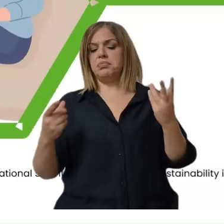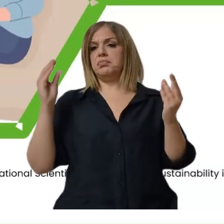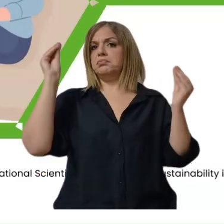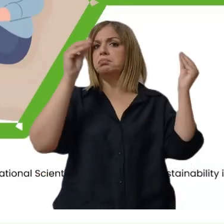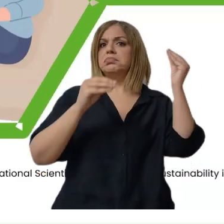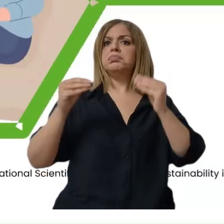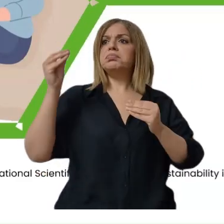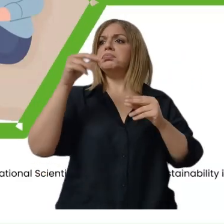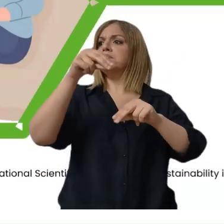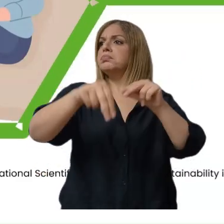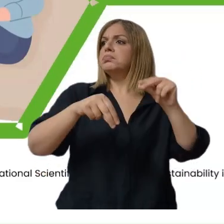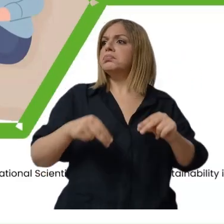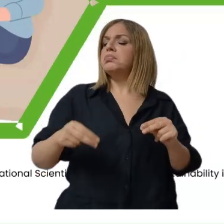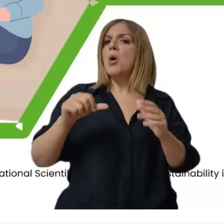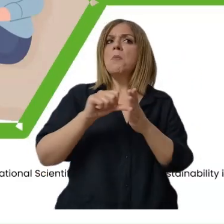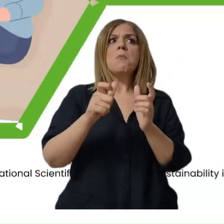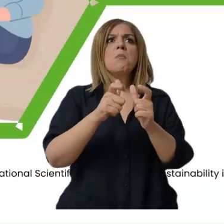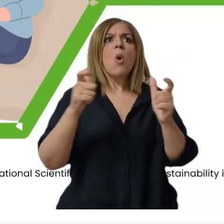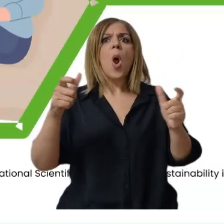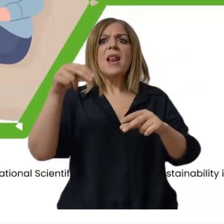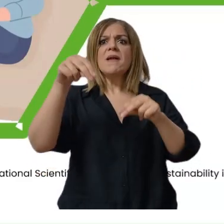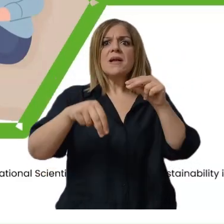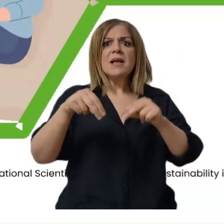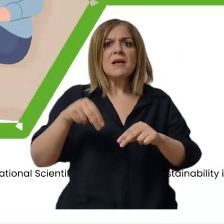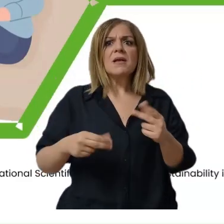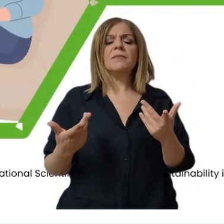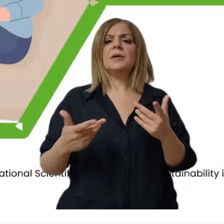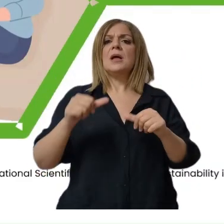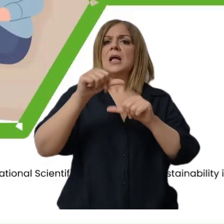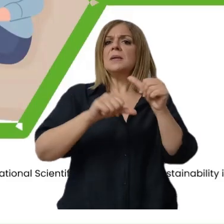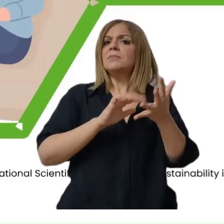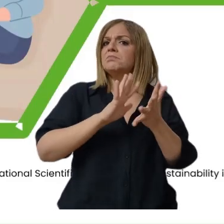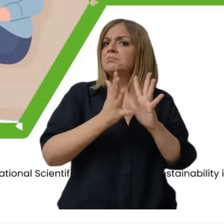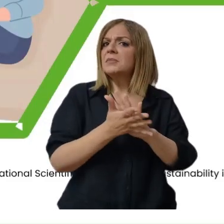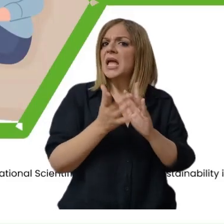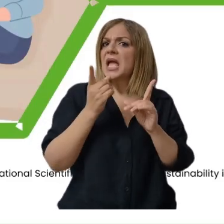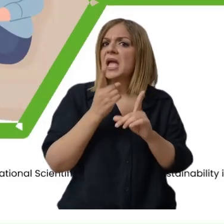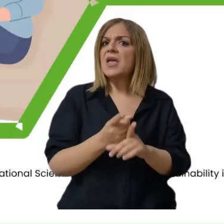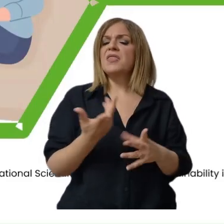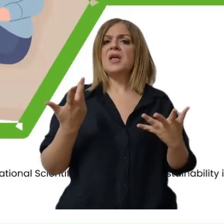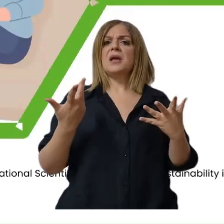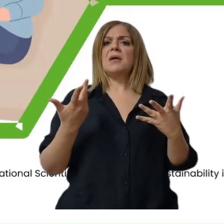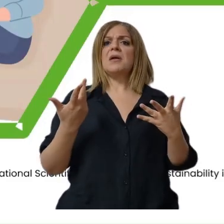Also, urban gardener is another example, recycling specialist,